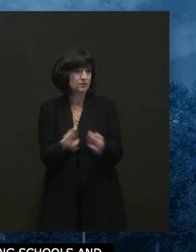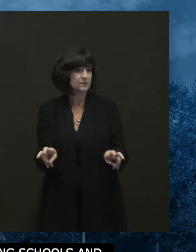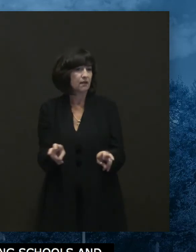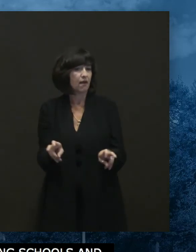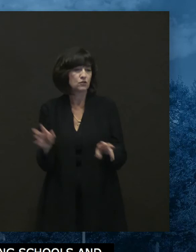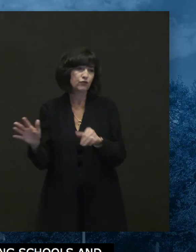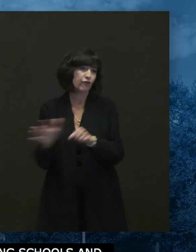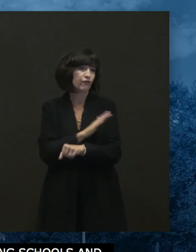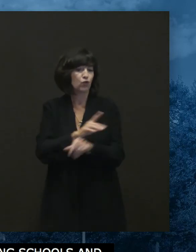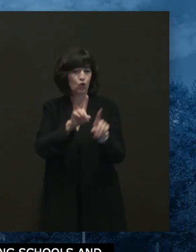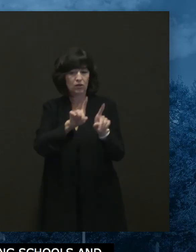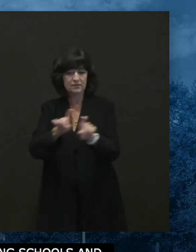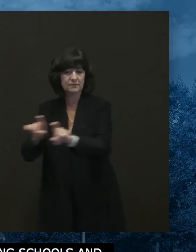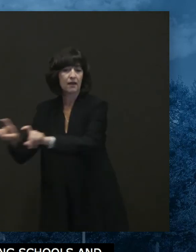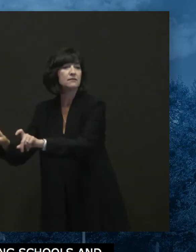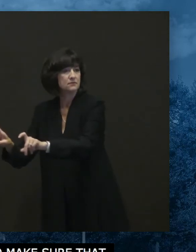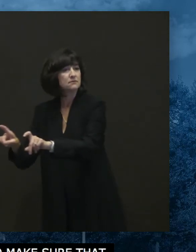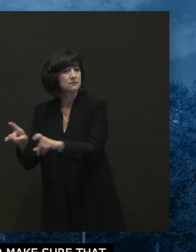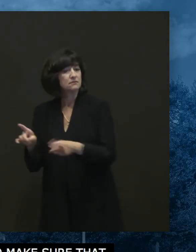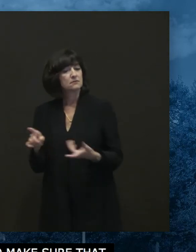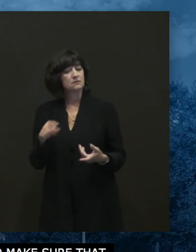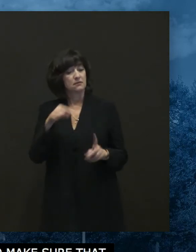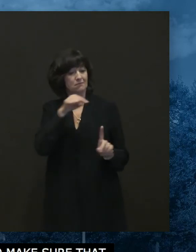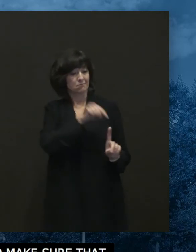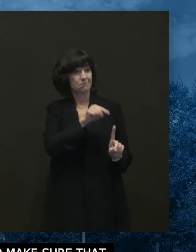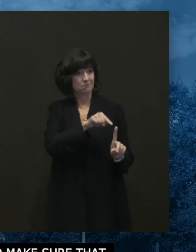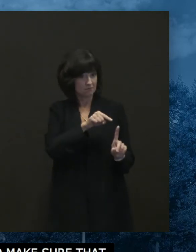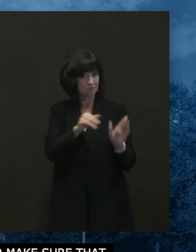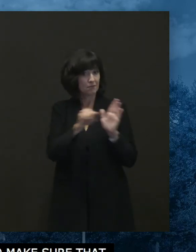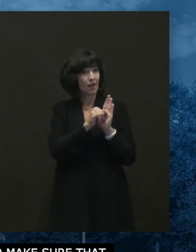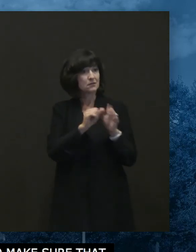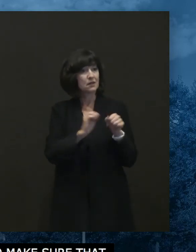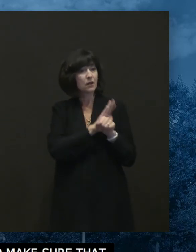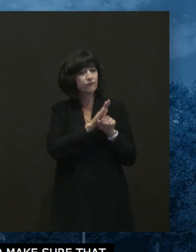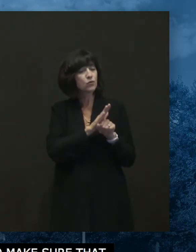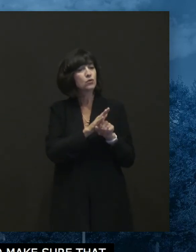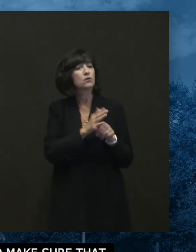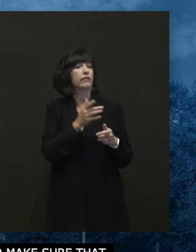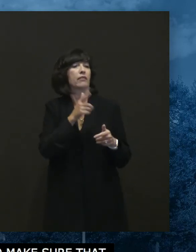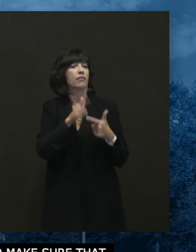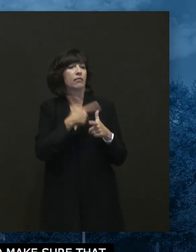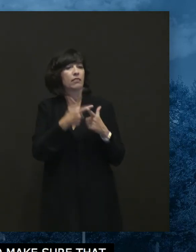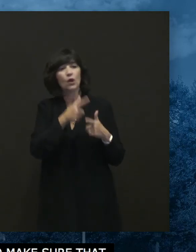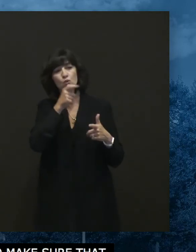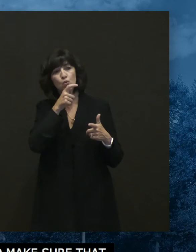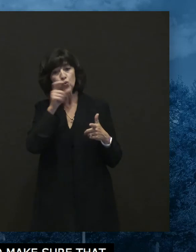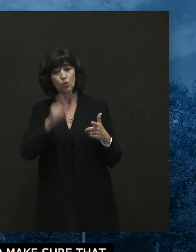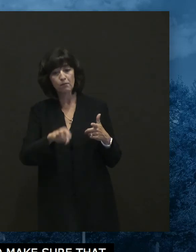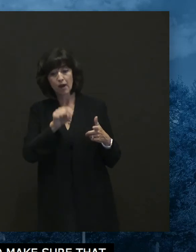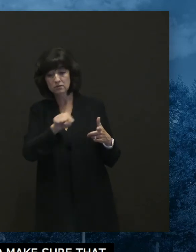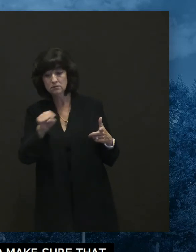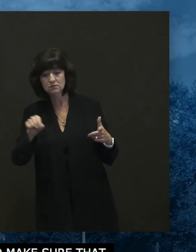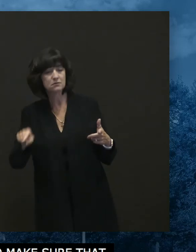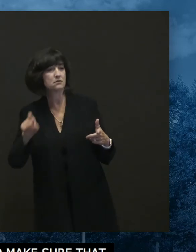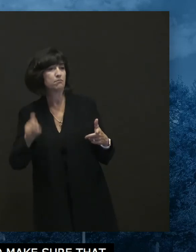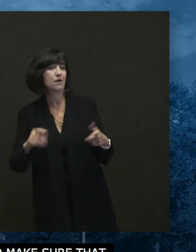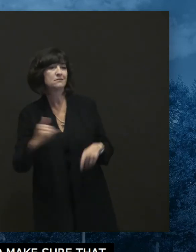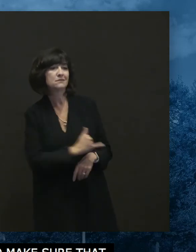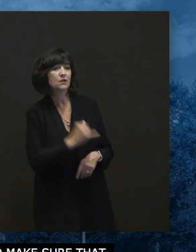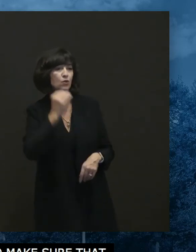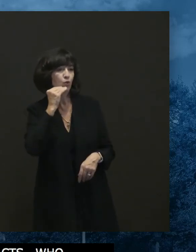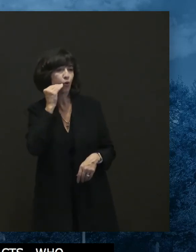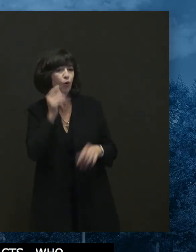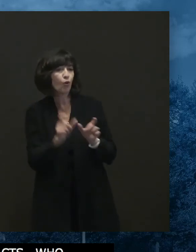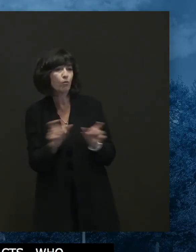assessment of who may have been contacts, who needs to be quarantined, and tested at the appropriate time,